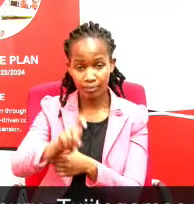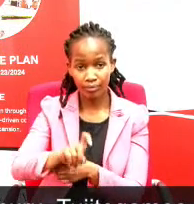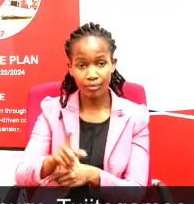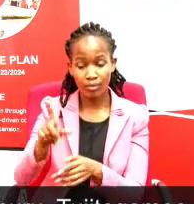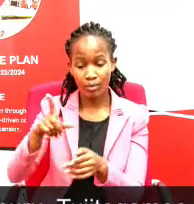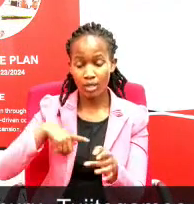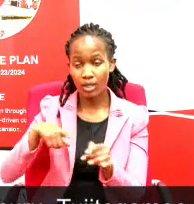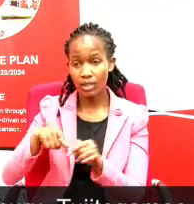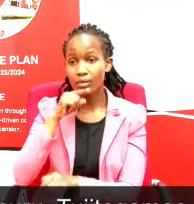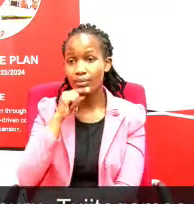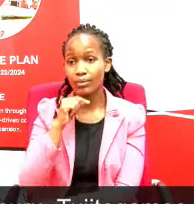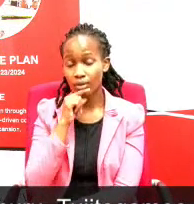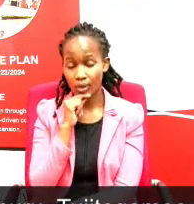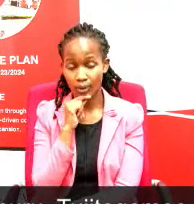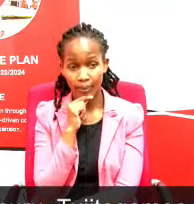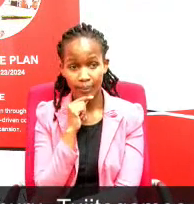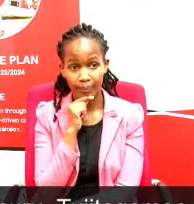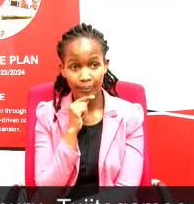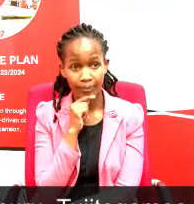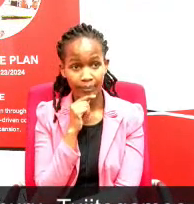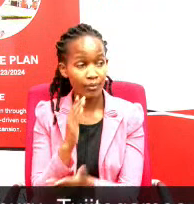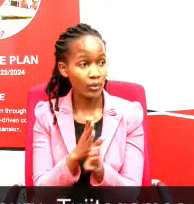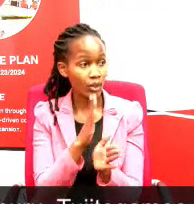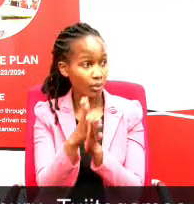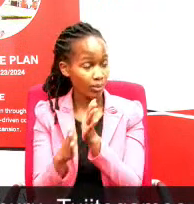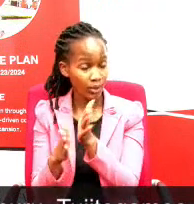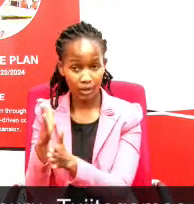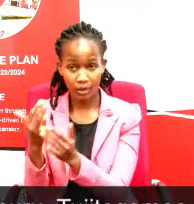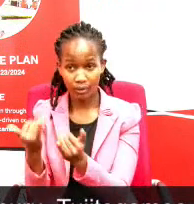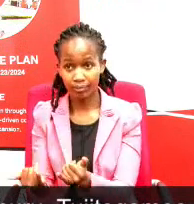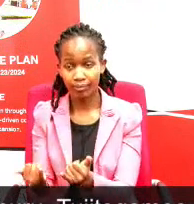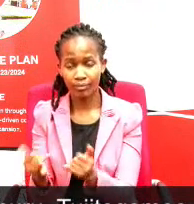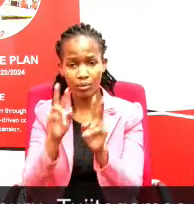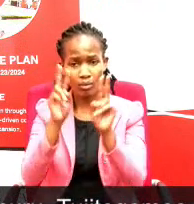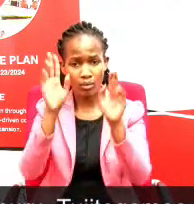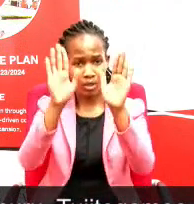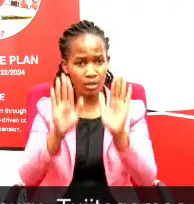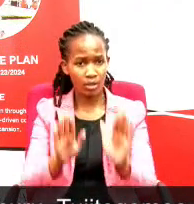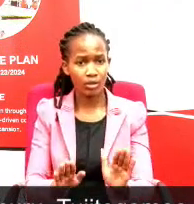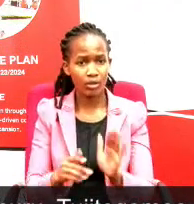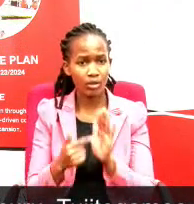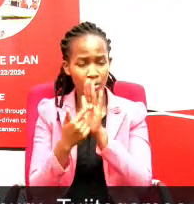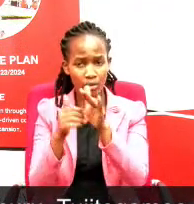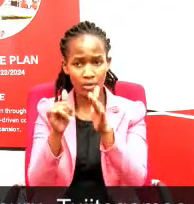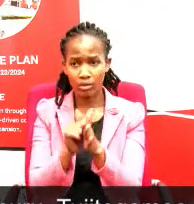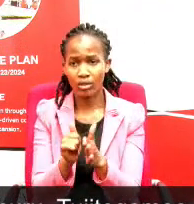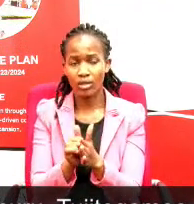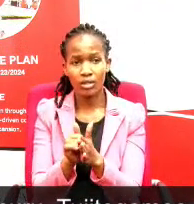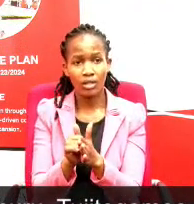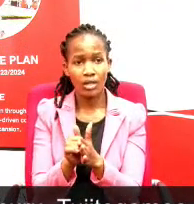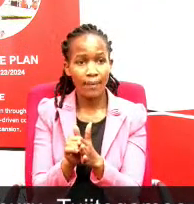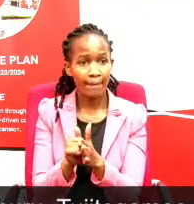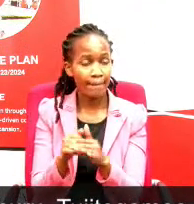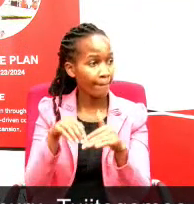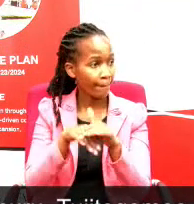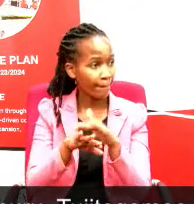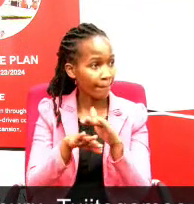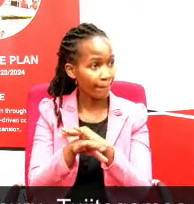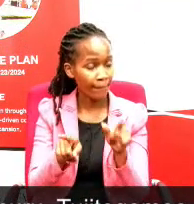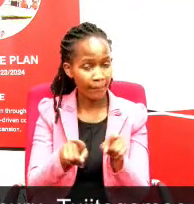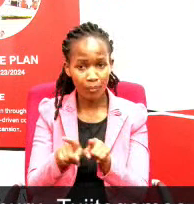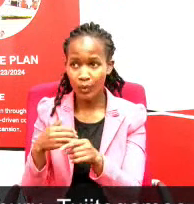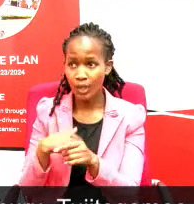Ladies and gentlemen, as we plan, it is important to reflect on past successes and